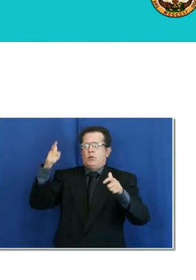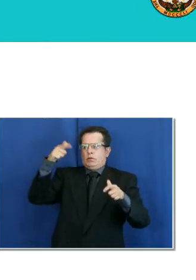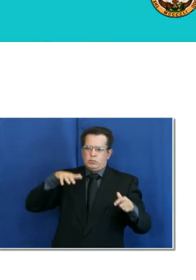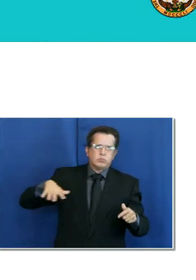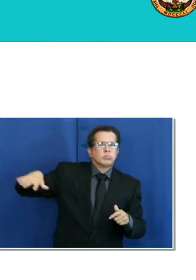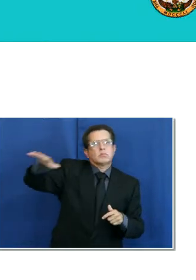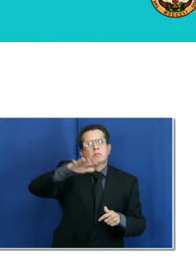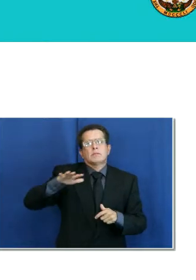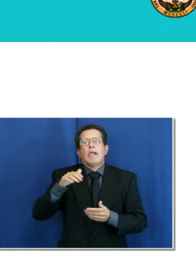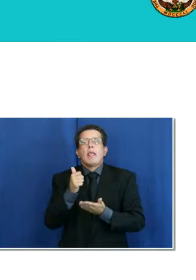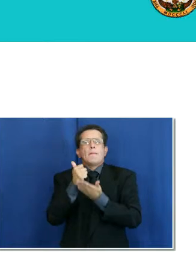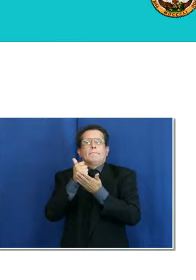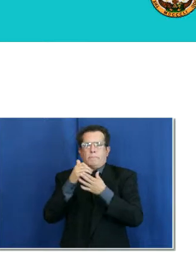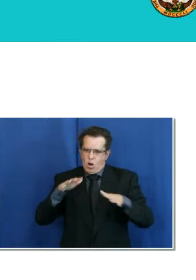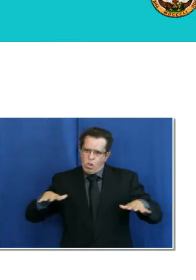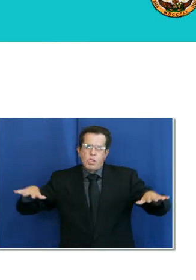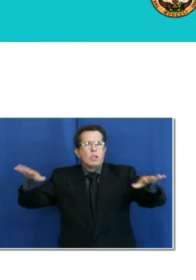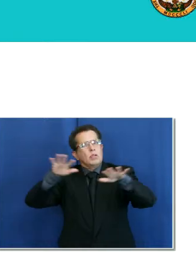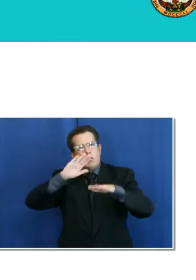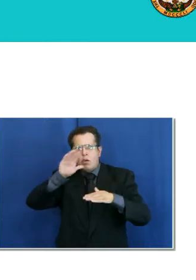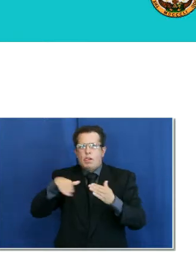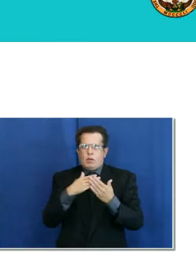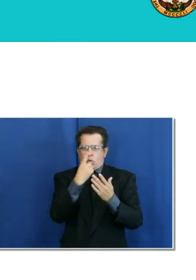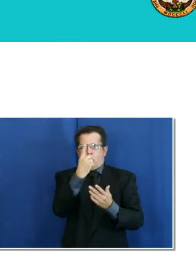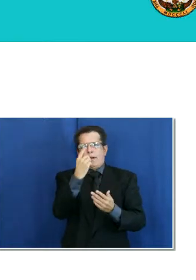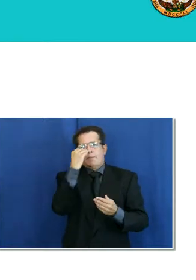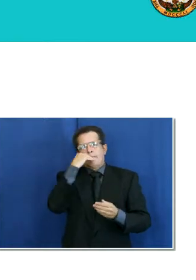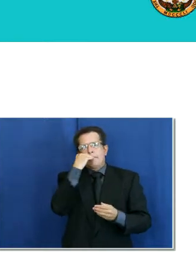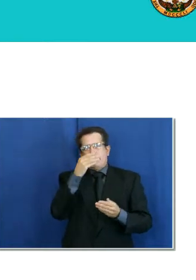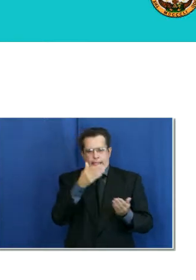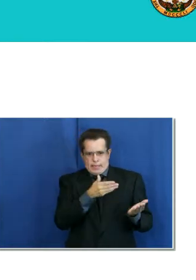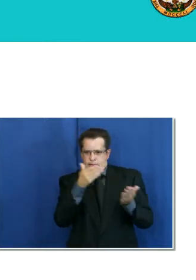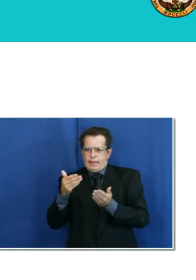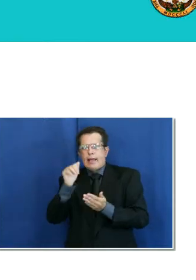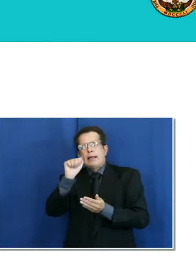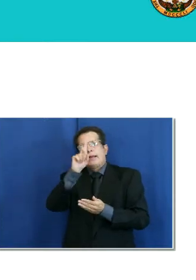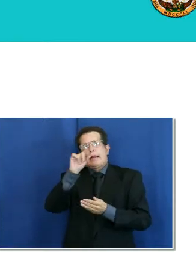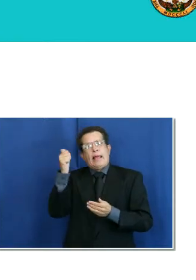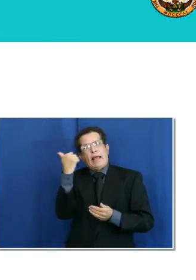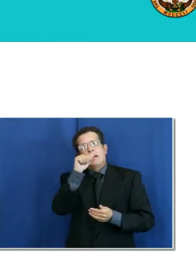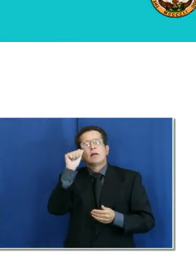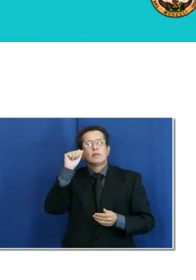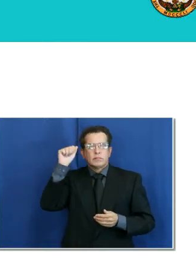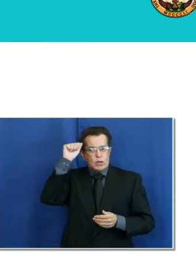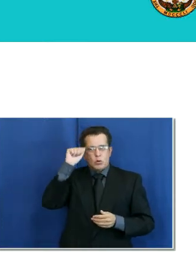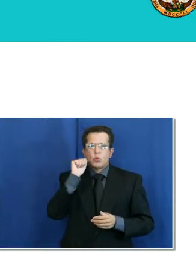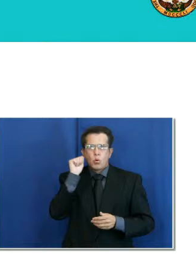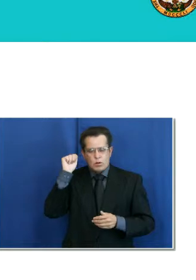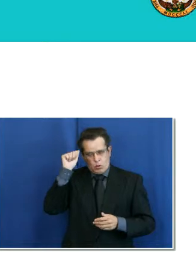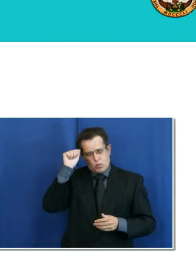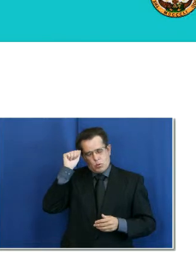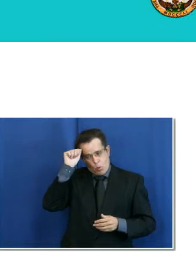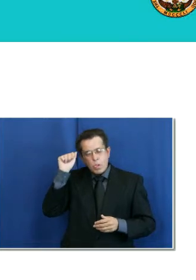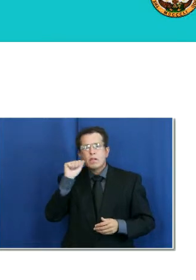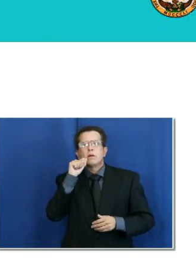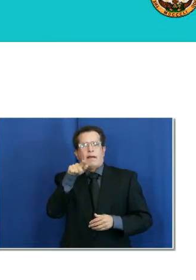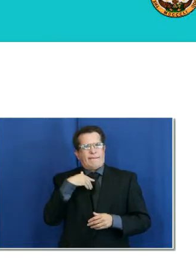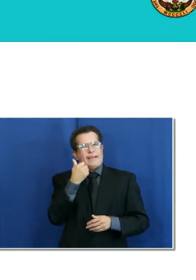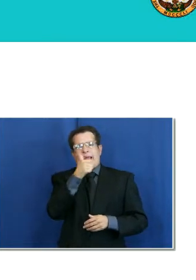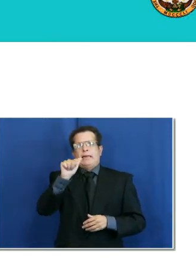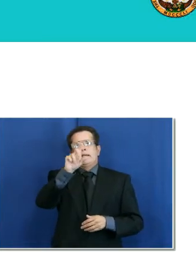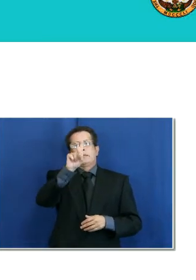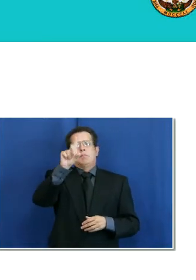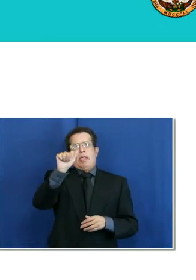original state's model and will provide 1 hearty meal a day to adults of all ages who are living with a health condition or